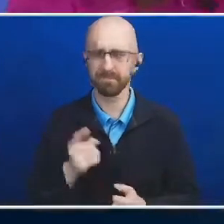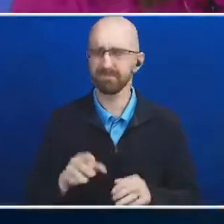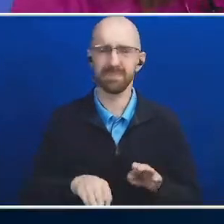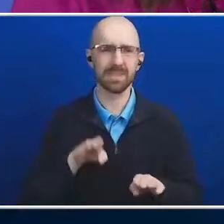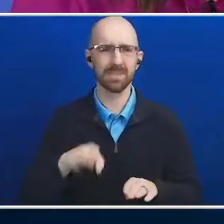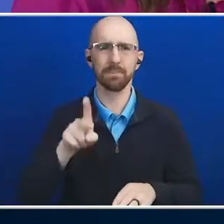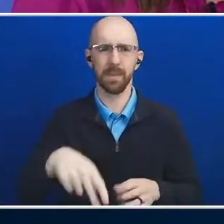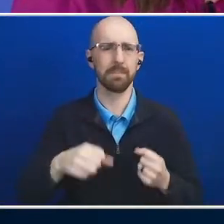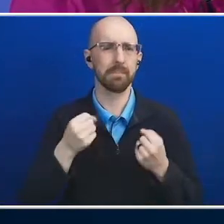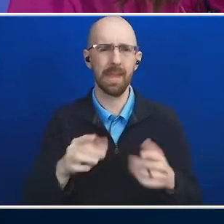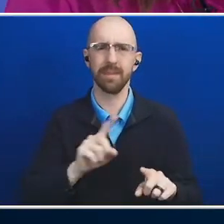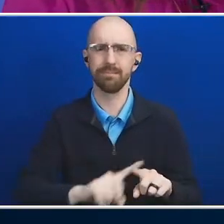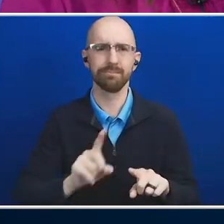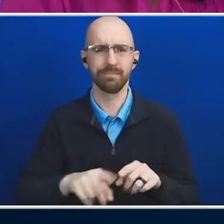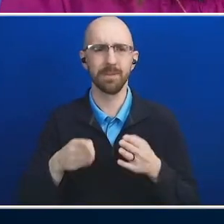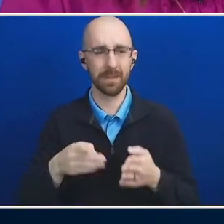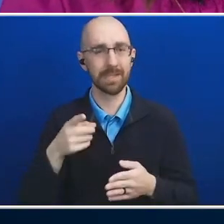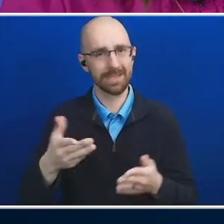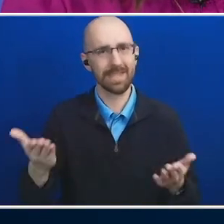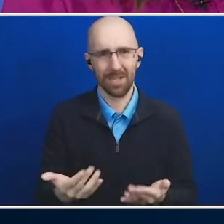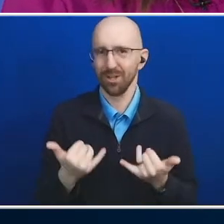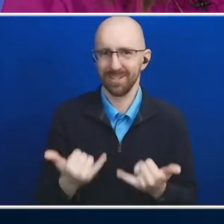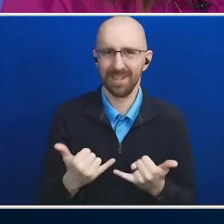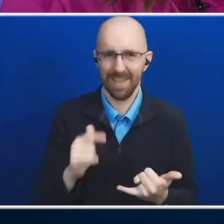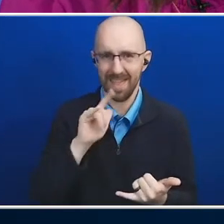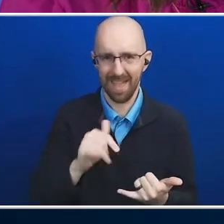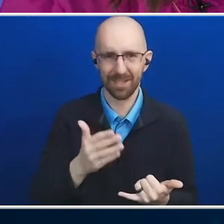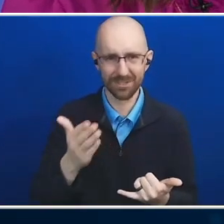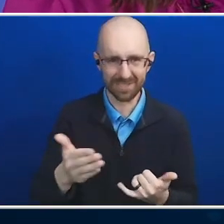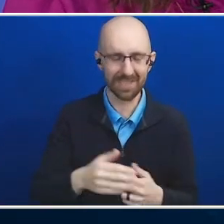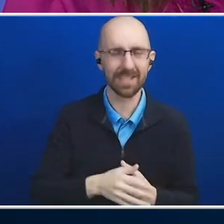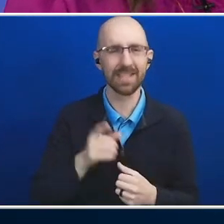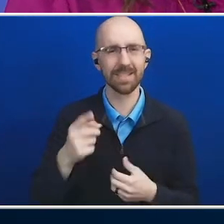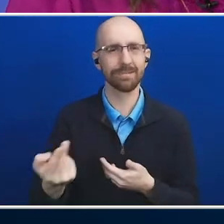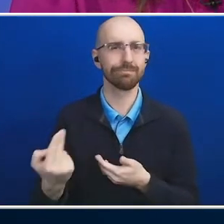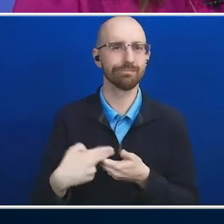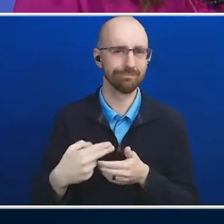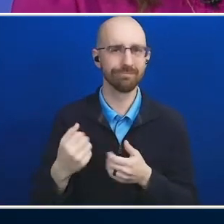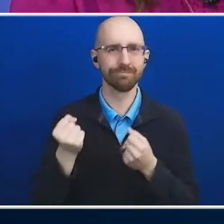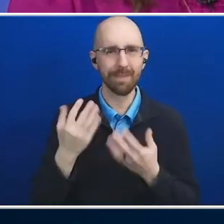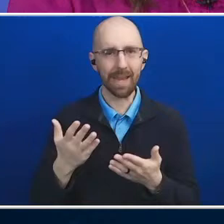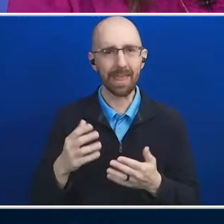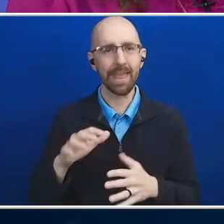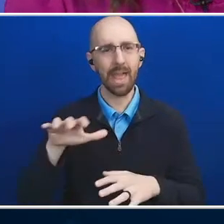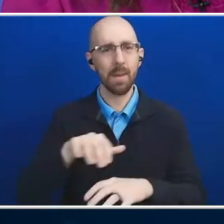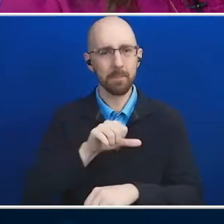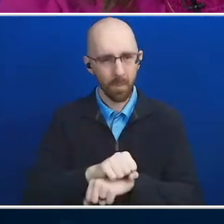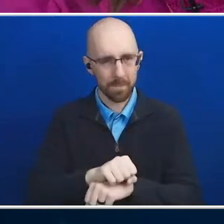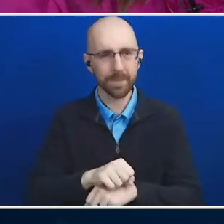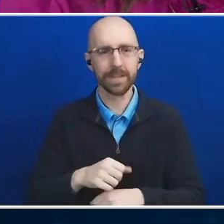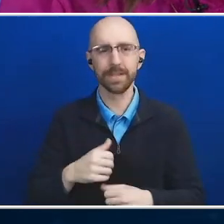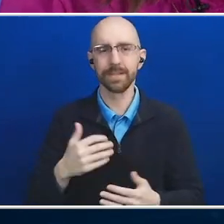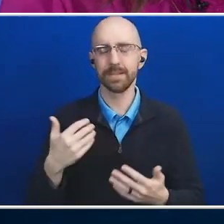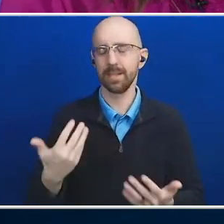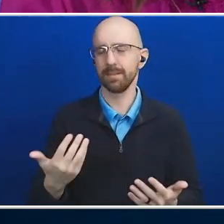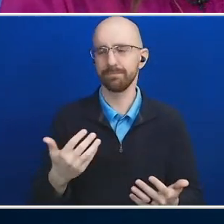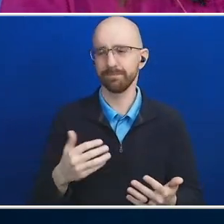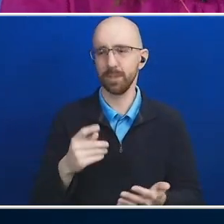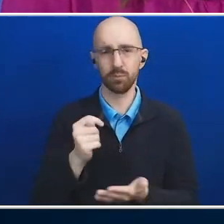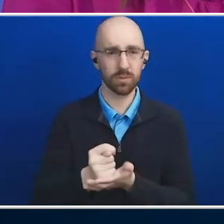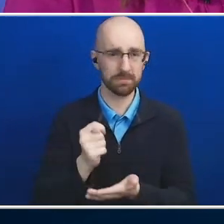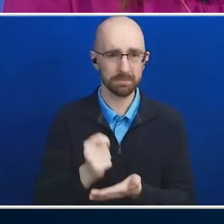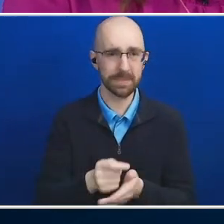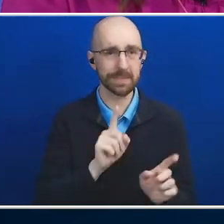actually here with us today, and he's gone with me to so many of the appointments, to treatments, and